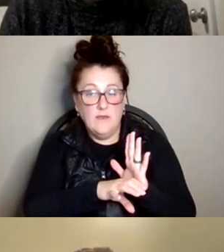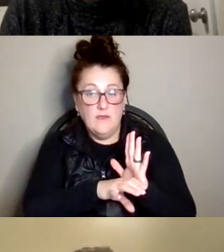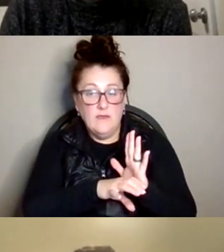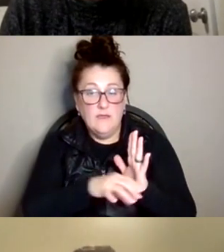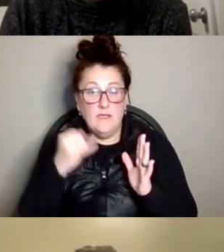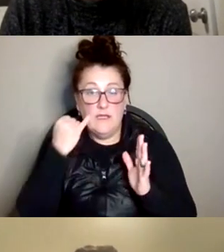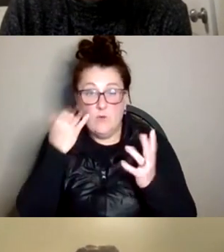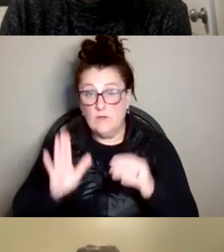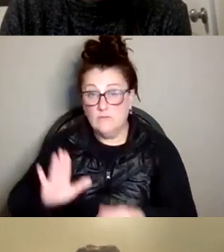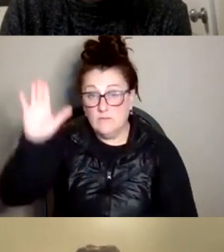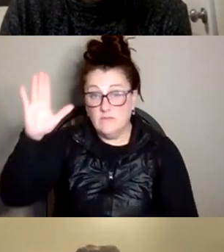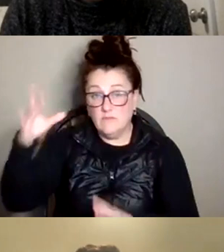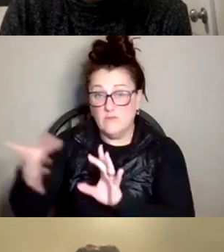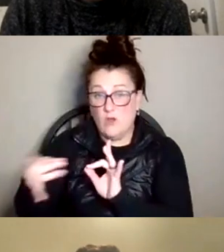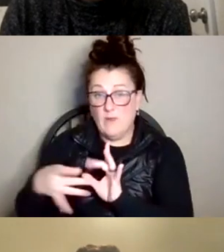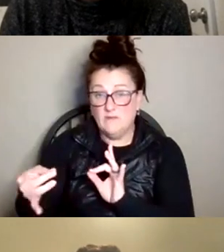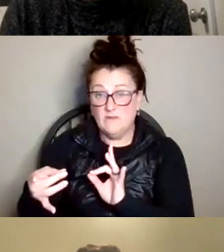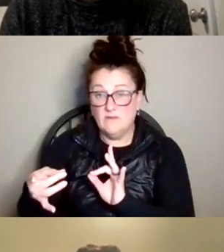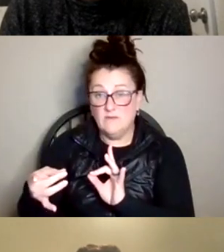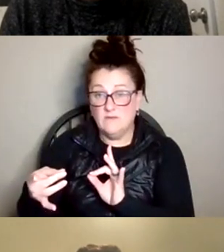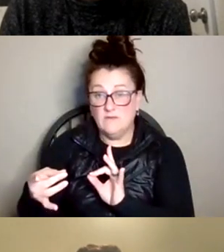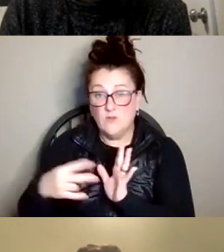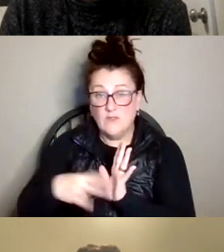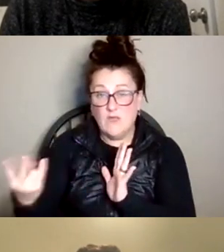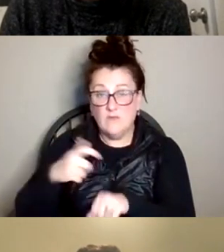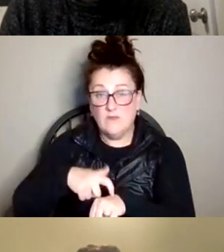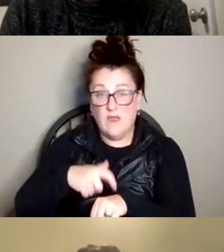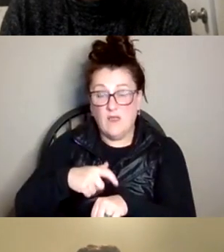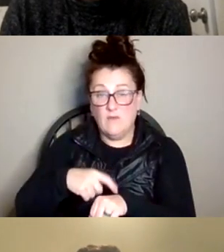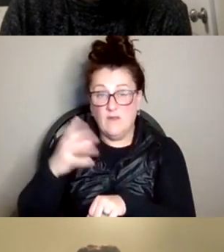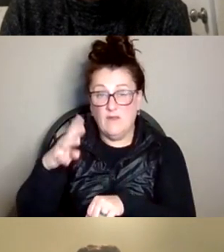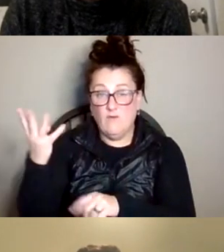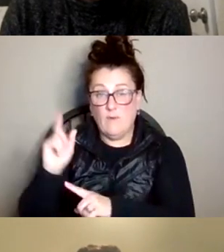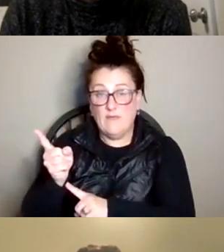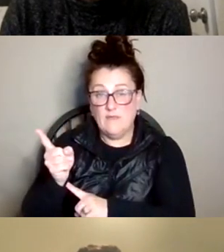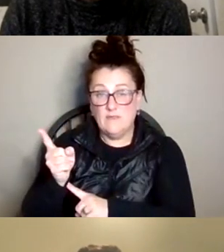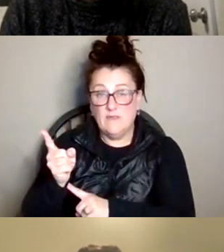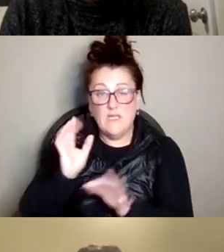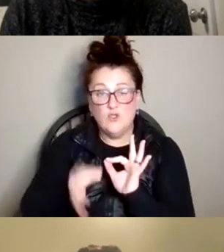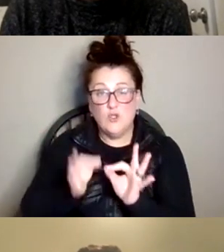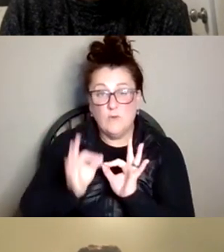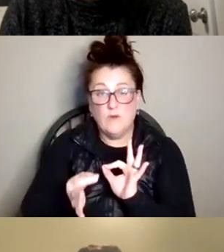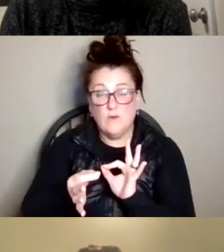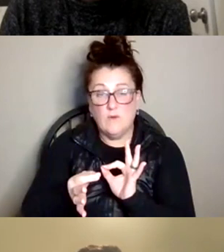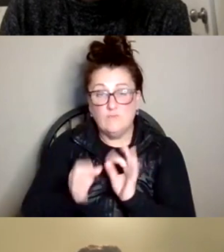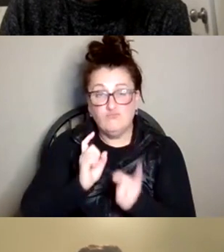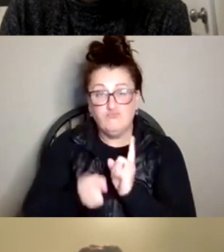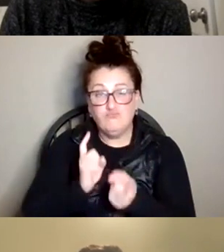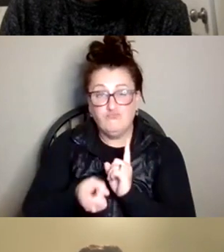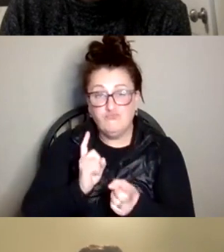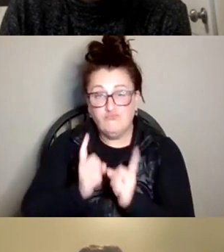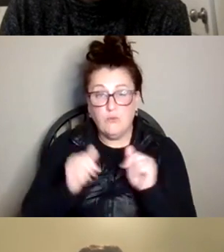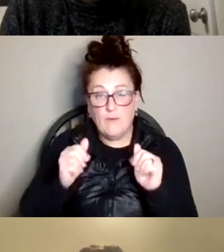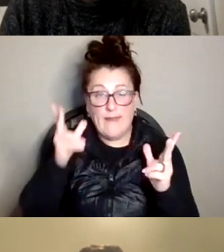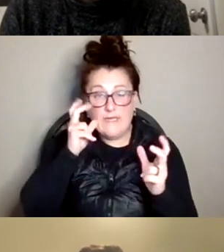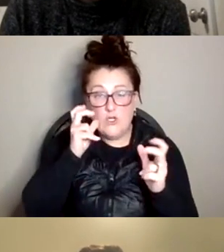your hand and also make comments, that you will get double the time. You'll get 4 minutes, and the interpreters will translate on the English channel for you, so we can